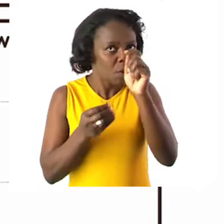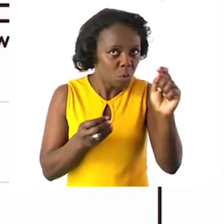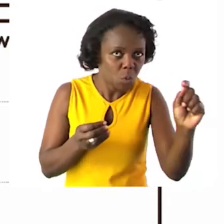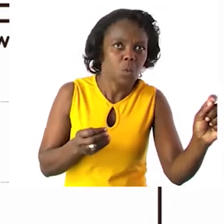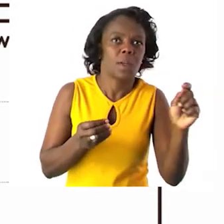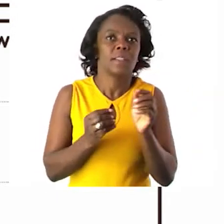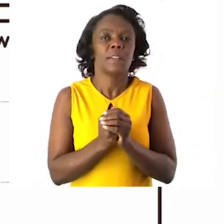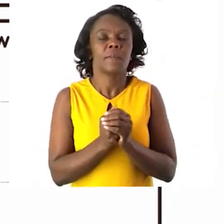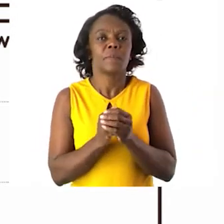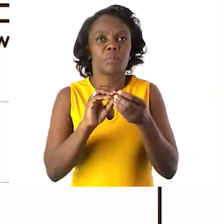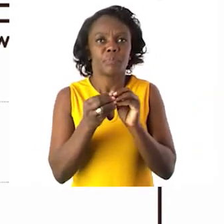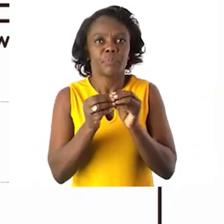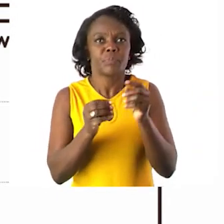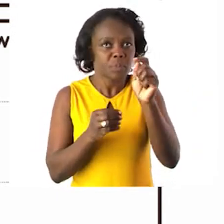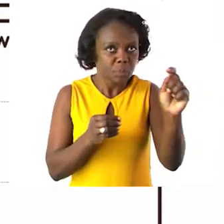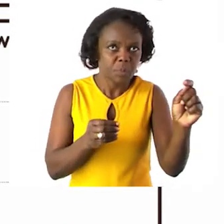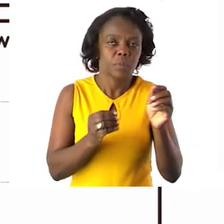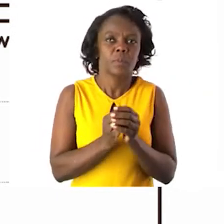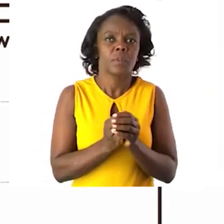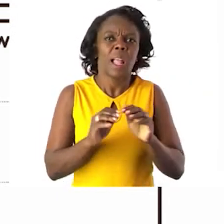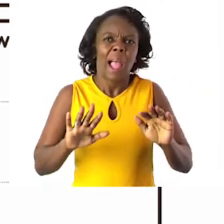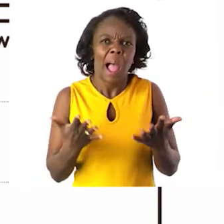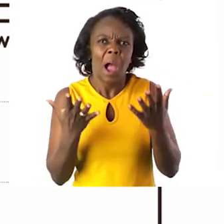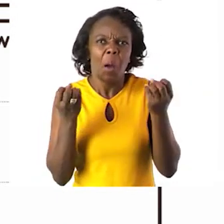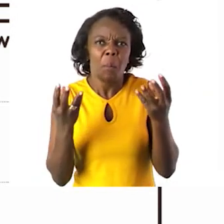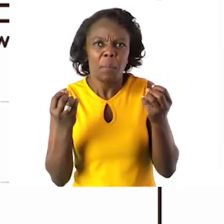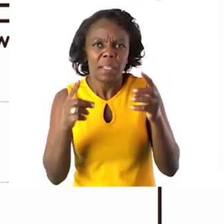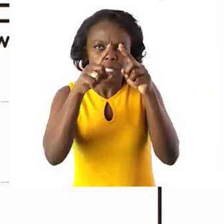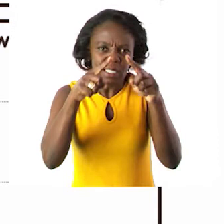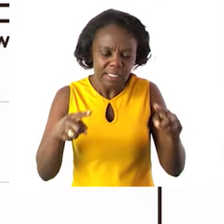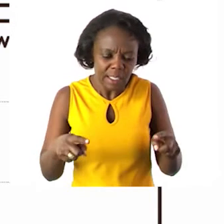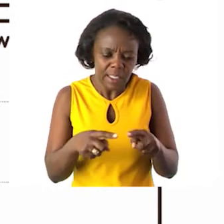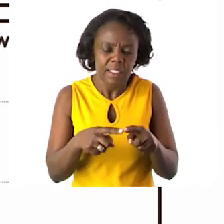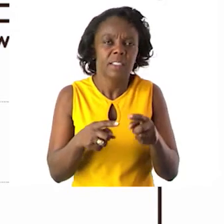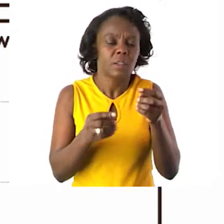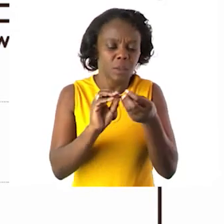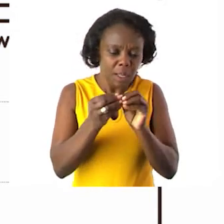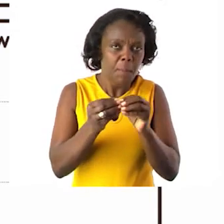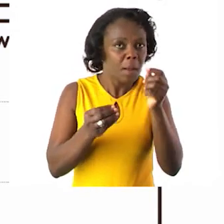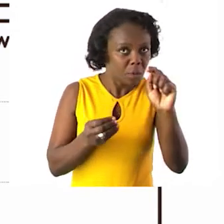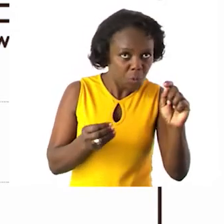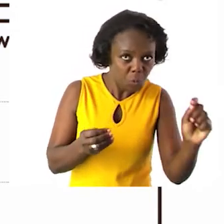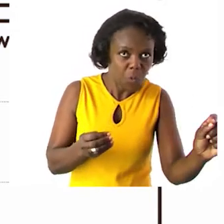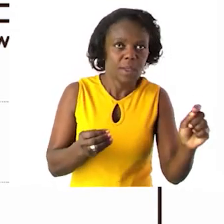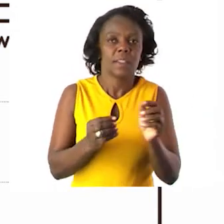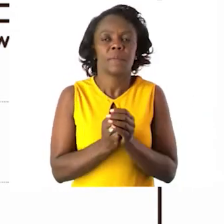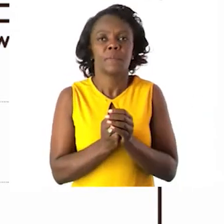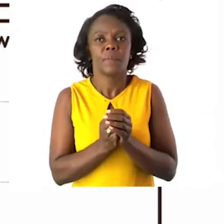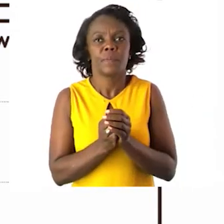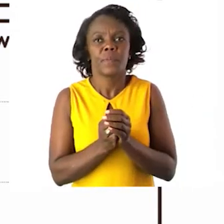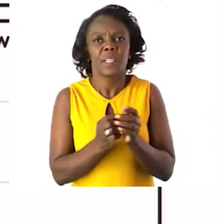the right side of your table. How many triangles did you count? You count the number of triangles there in the block